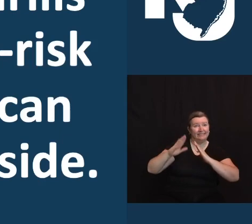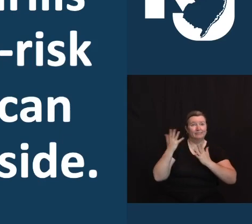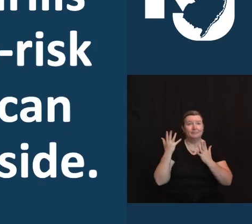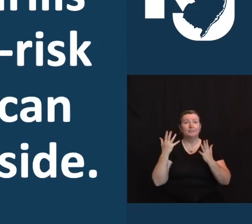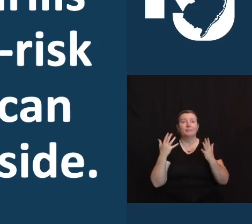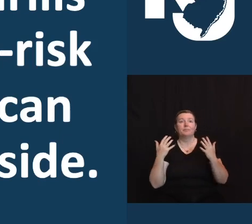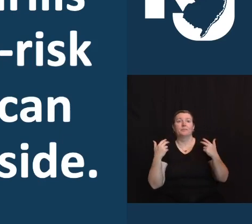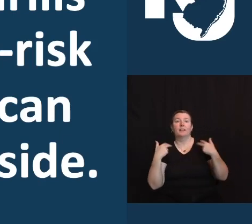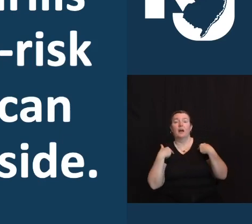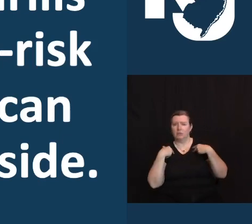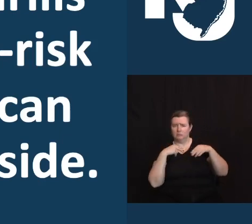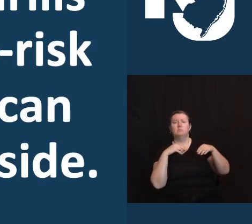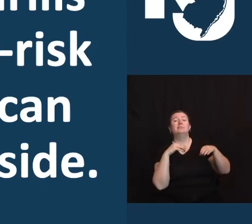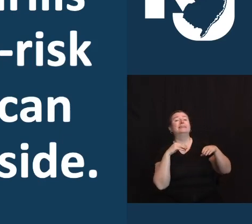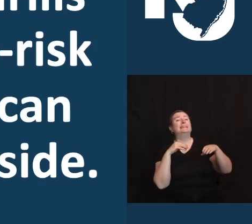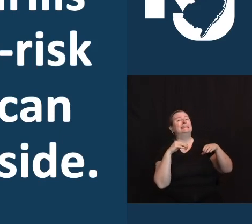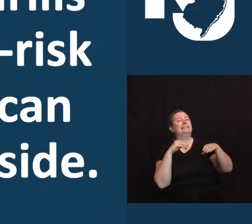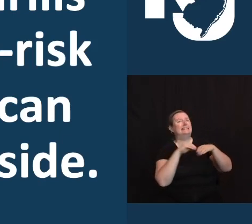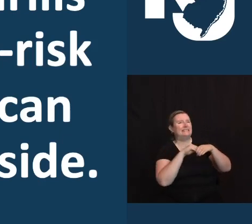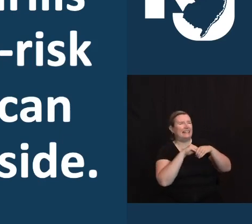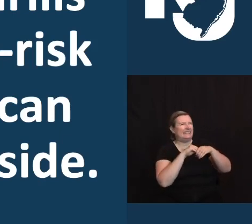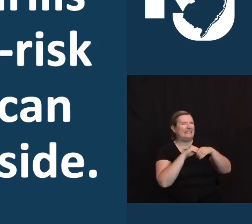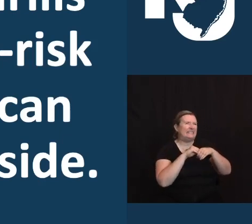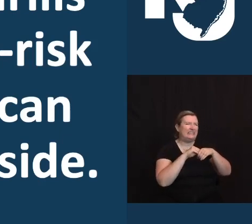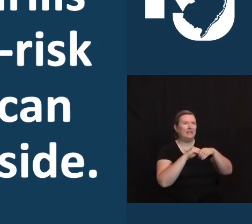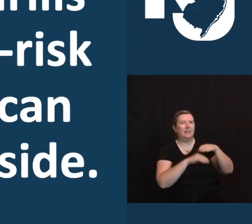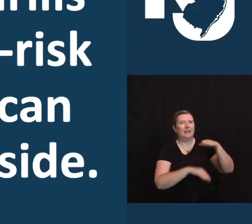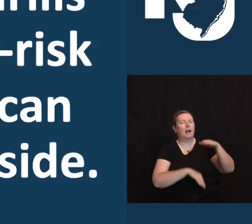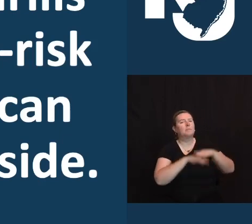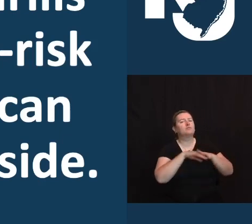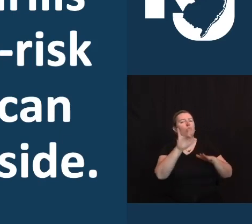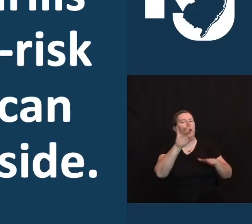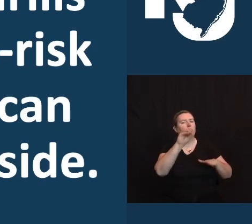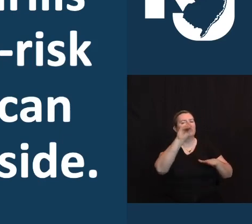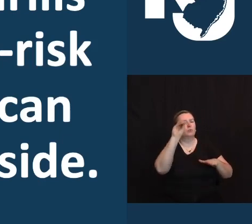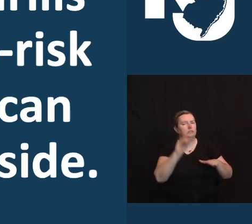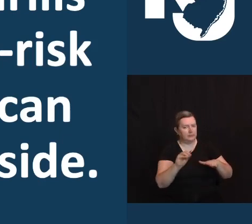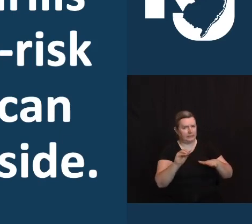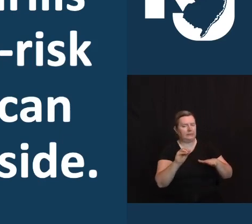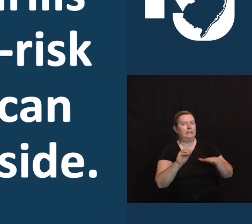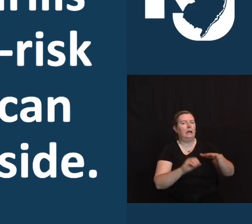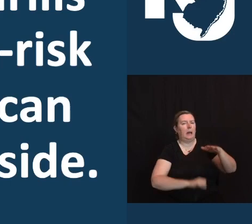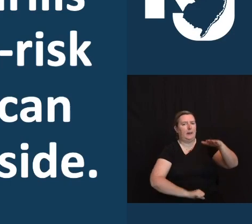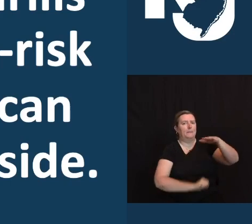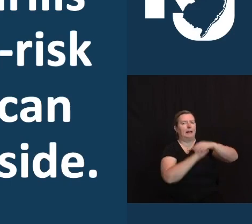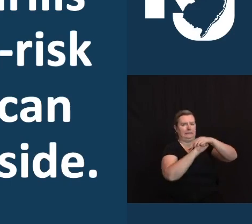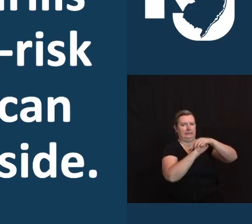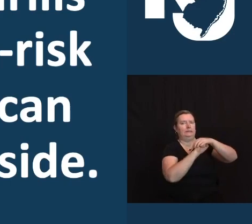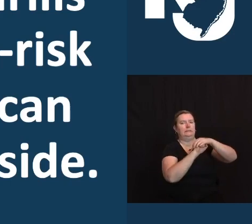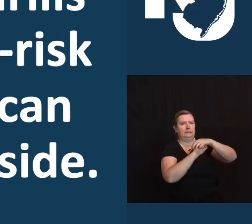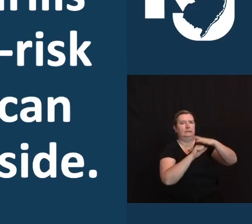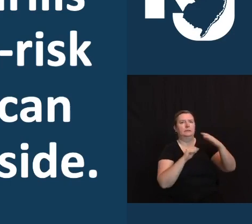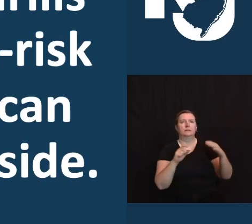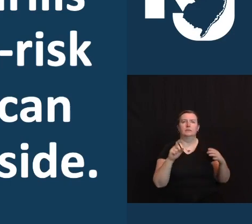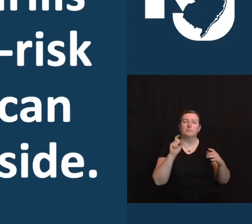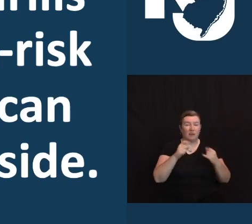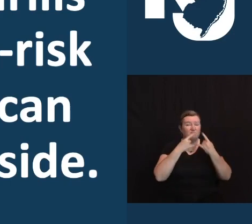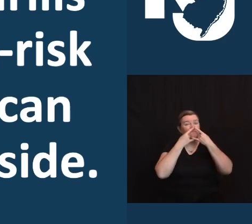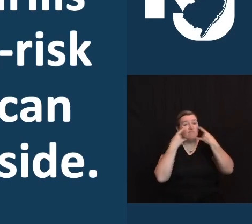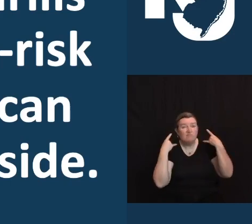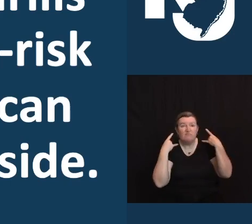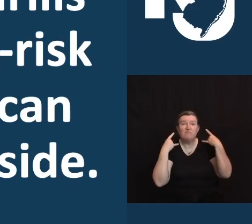non-contact classes at up to a maximum of 25% capacity, so long as everyone is masked and keeping